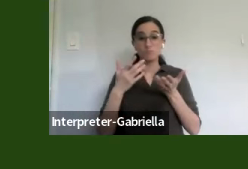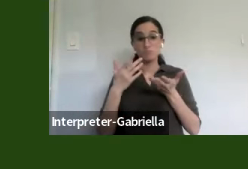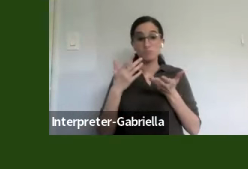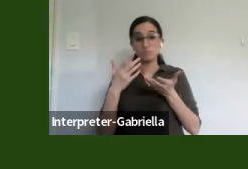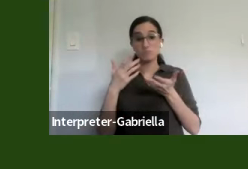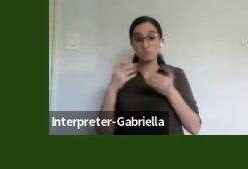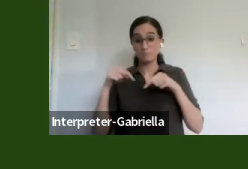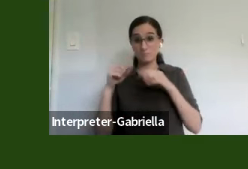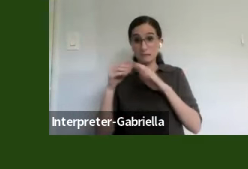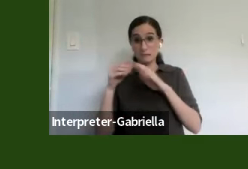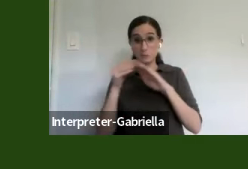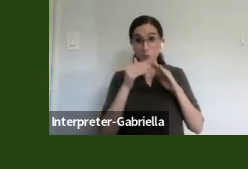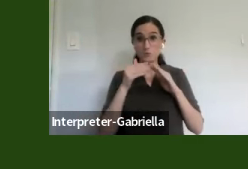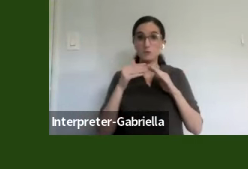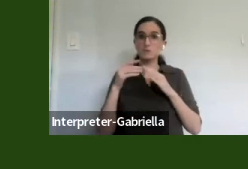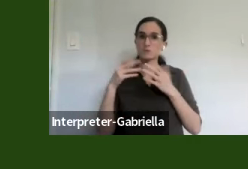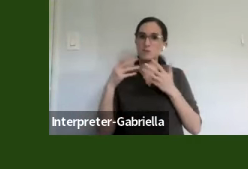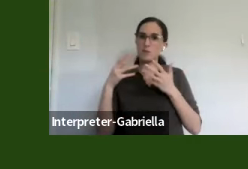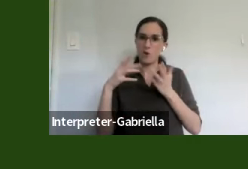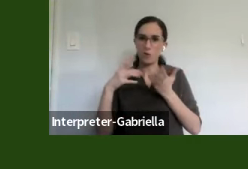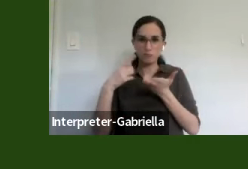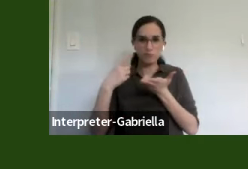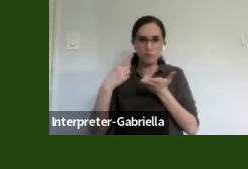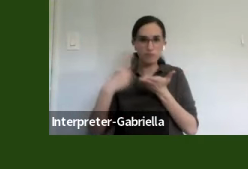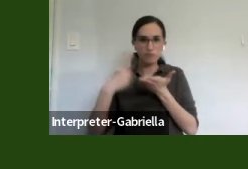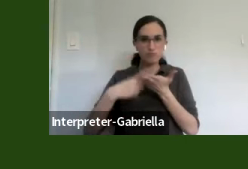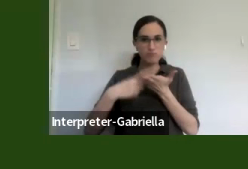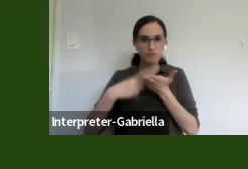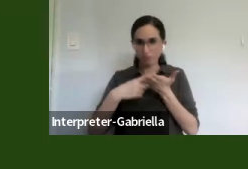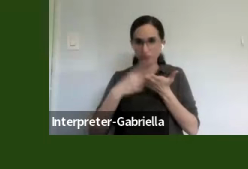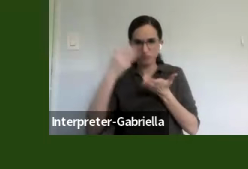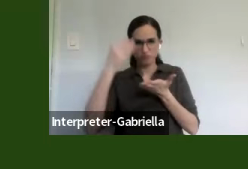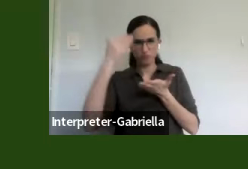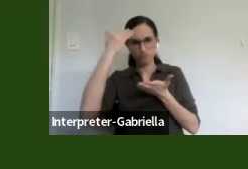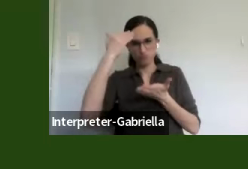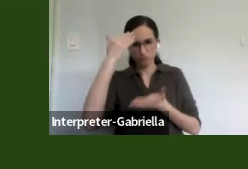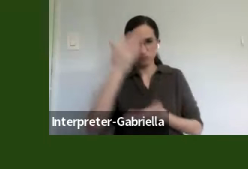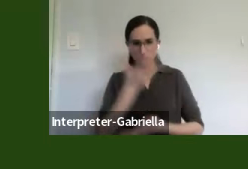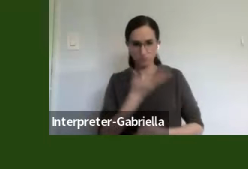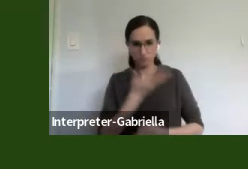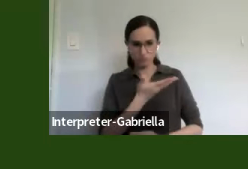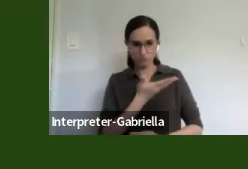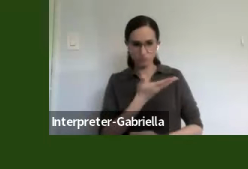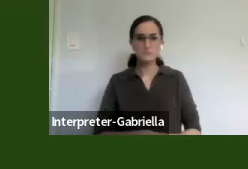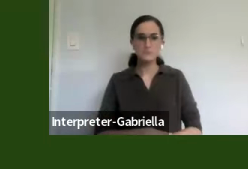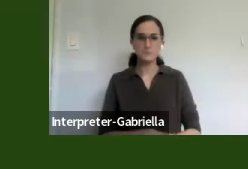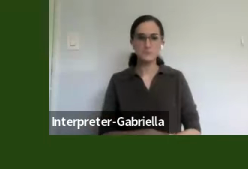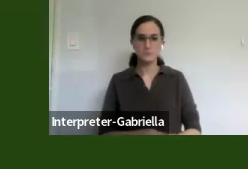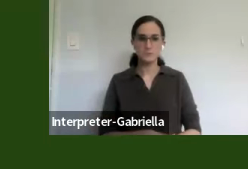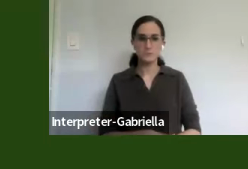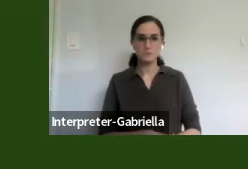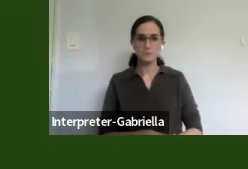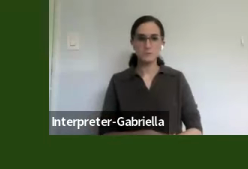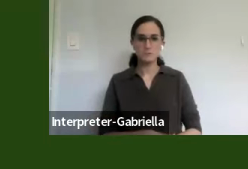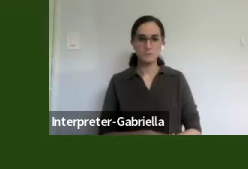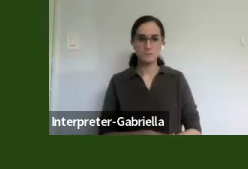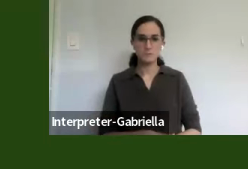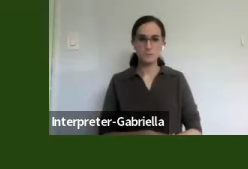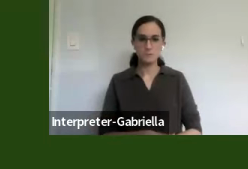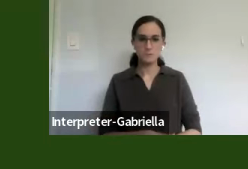community. Mucho de eso me imagino que hemos hablado ya entre nos en grupos más pequeños, en otros grupos como